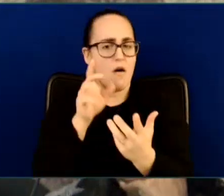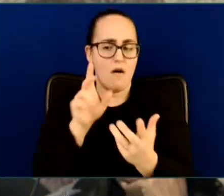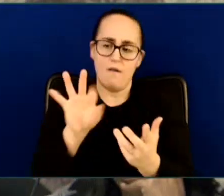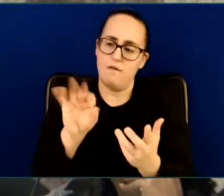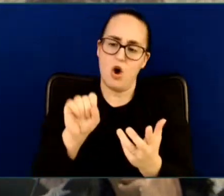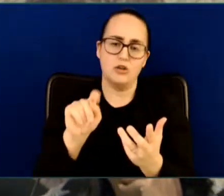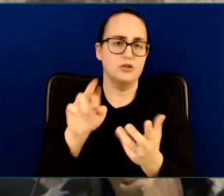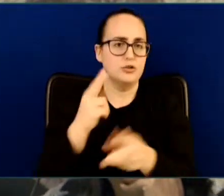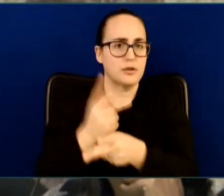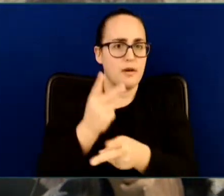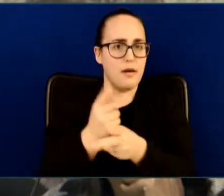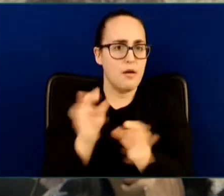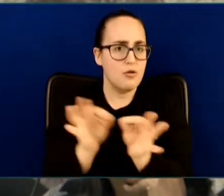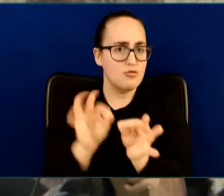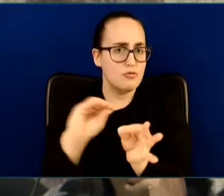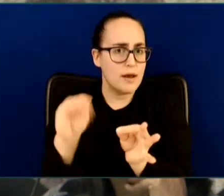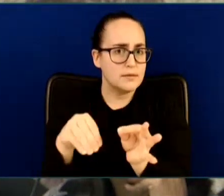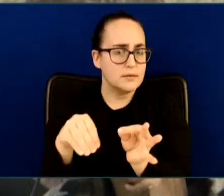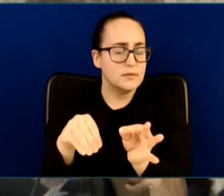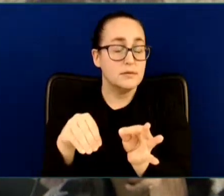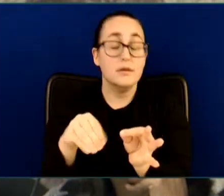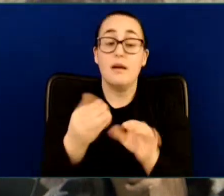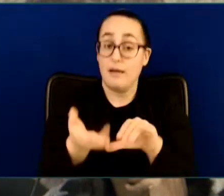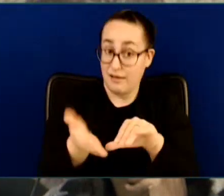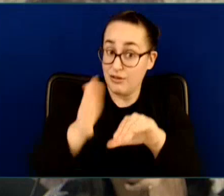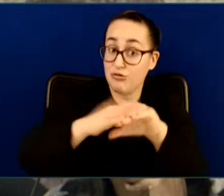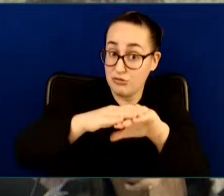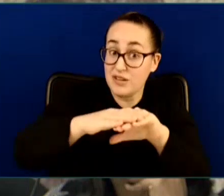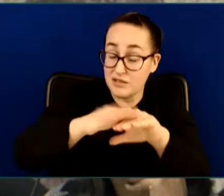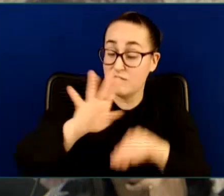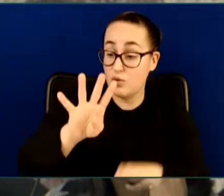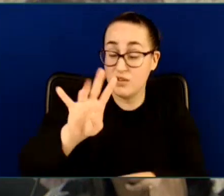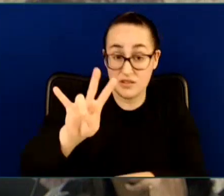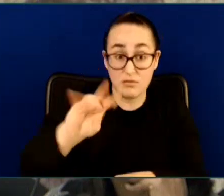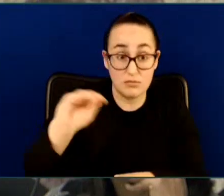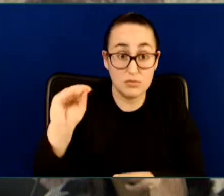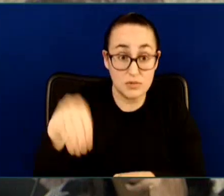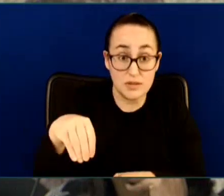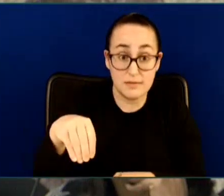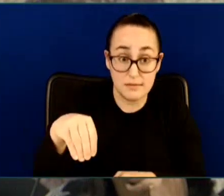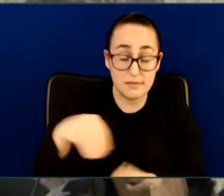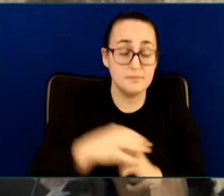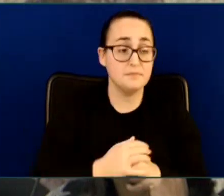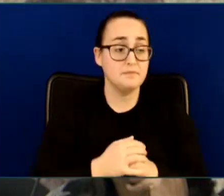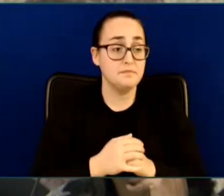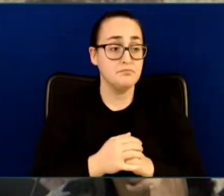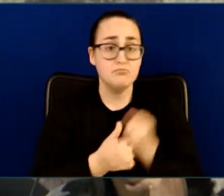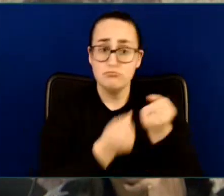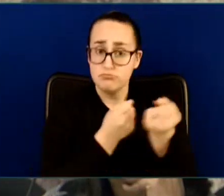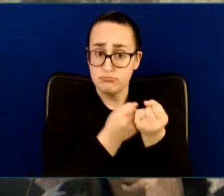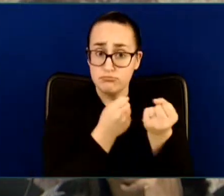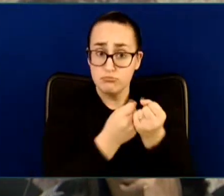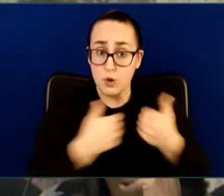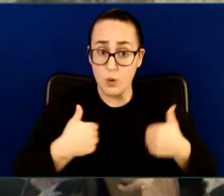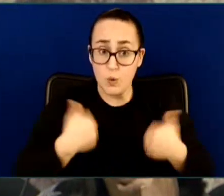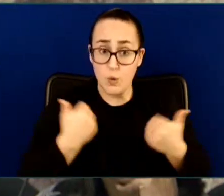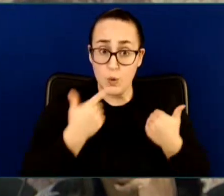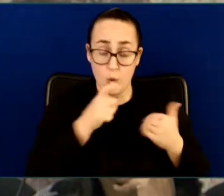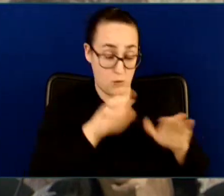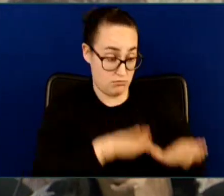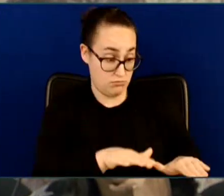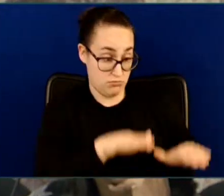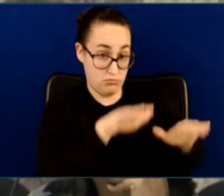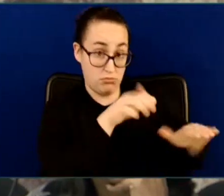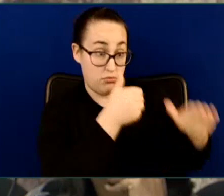budget by up to 47% as well, Honourable Speaker. We're supporting young people who are transitioning from the care system